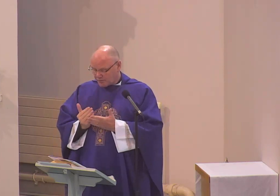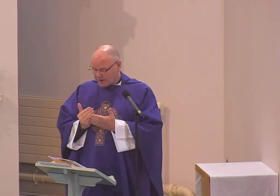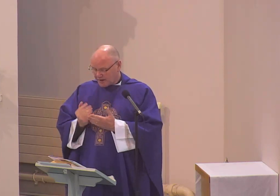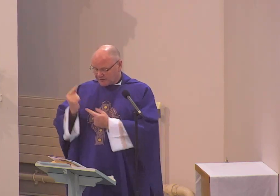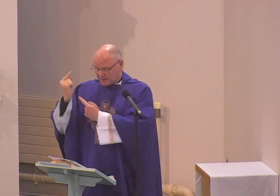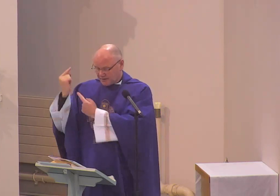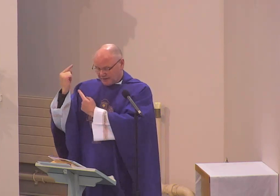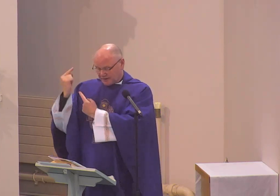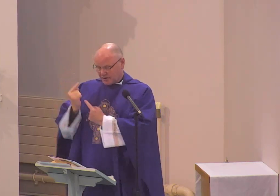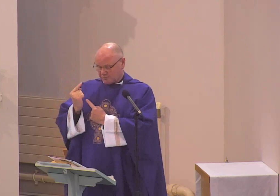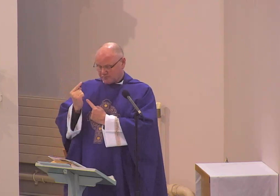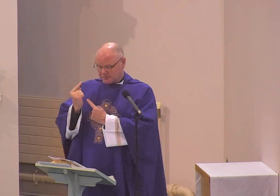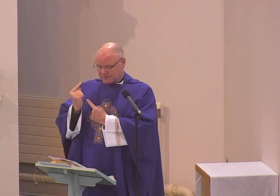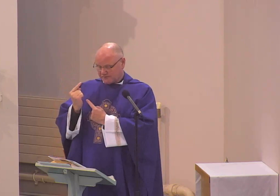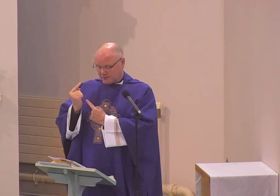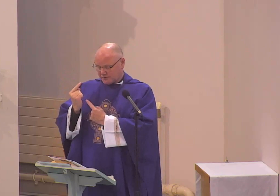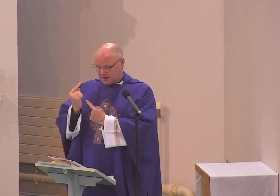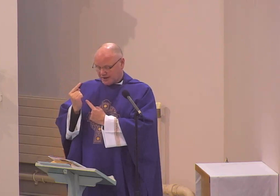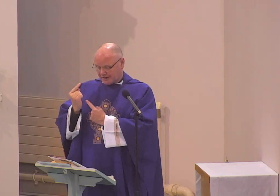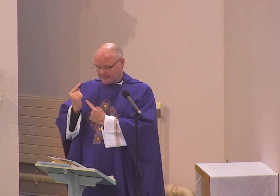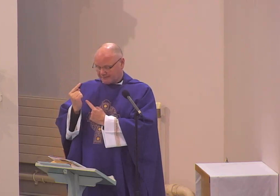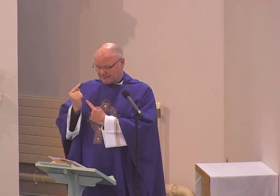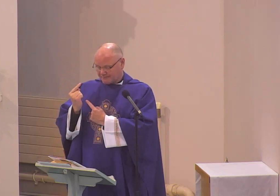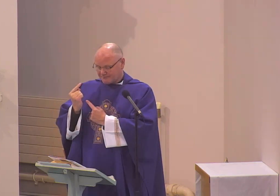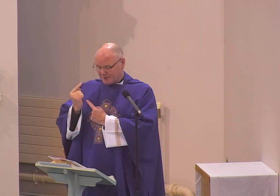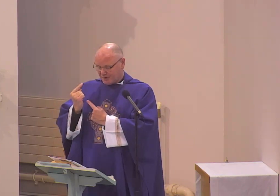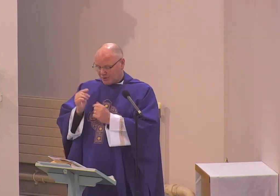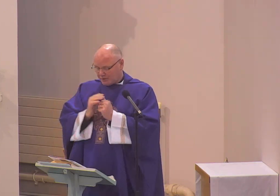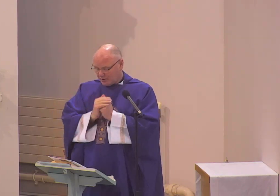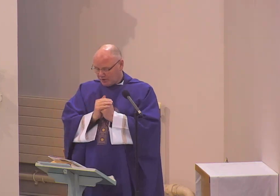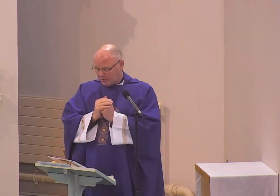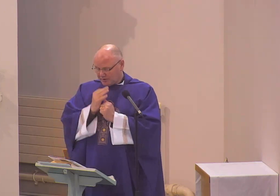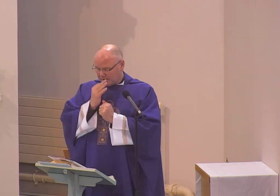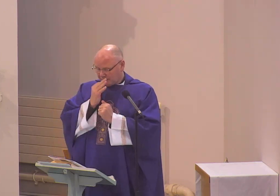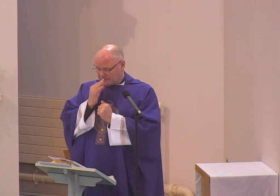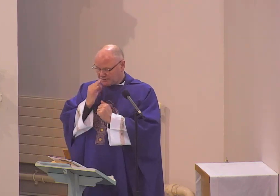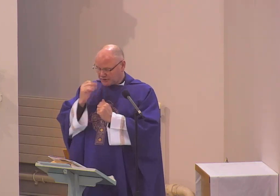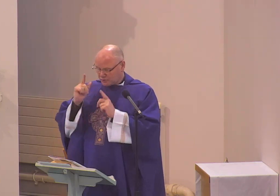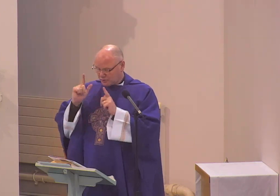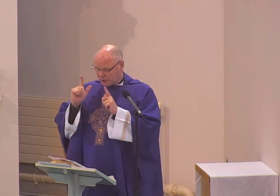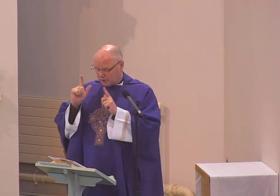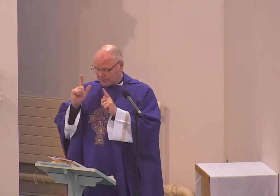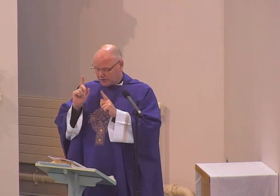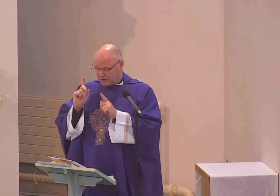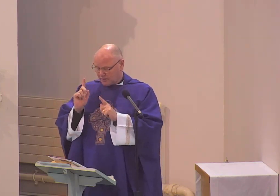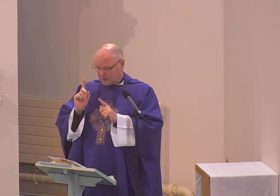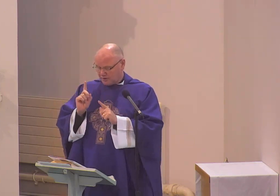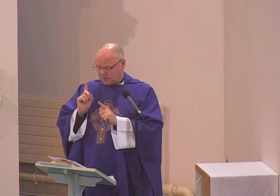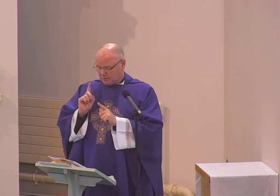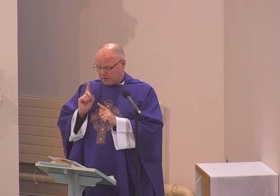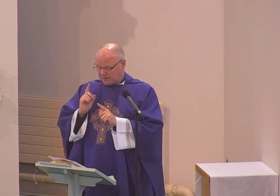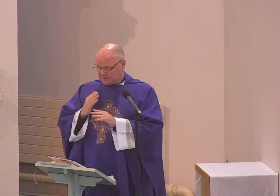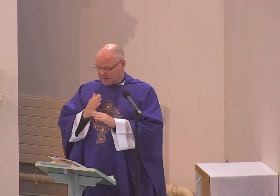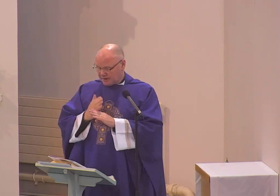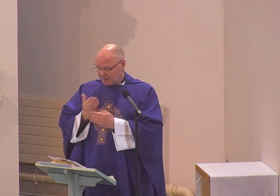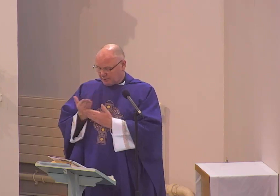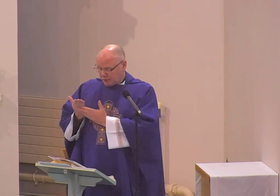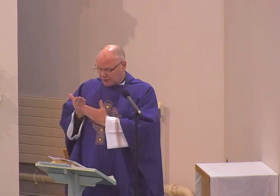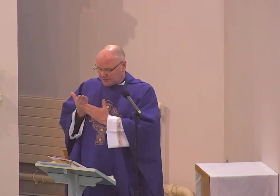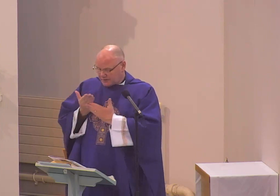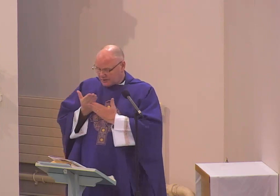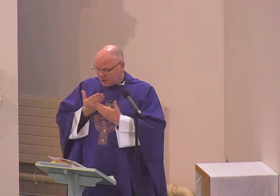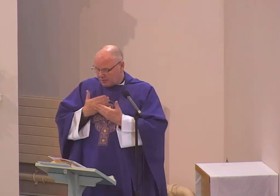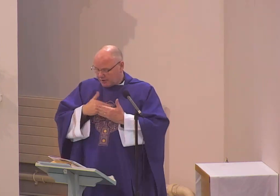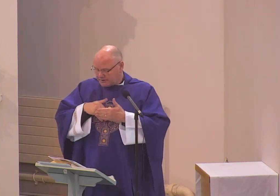the bread that comes from on high. We humbly entreat you, O Lord, that what is being